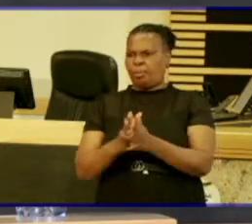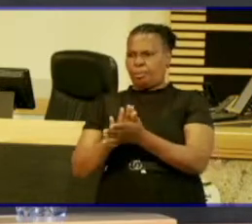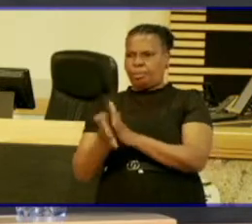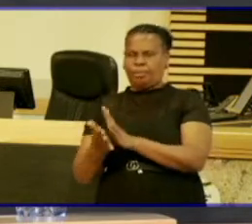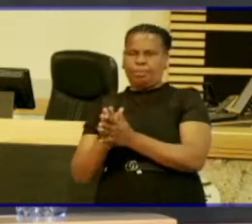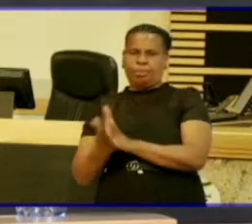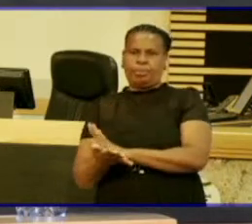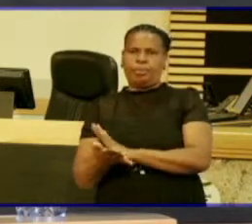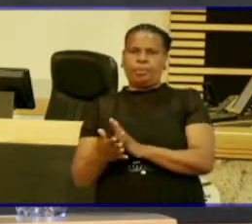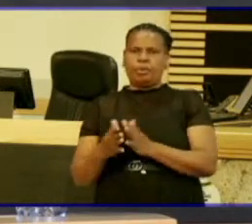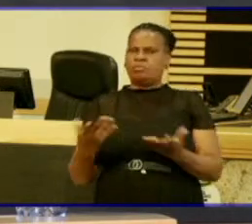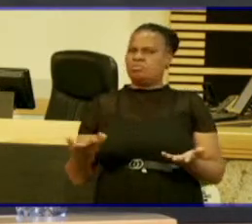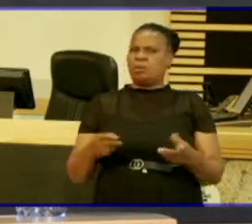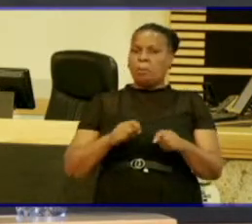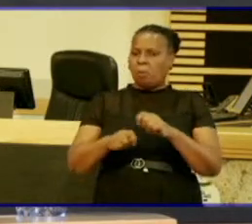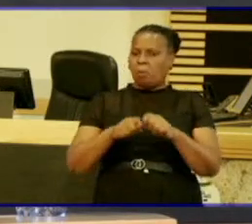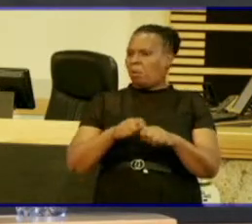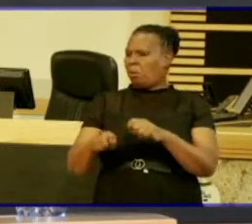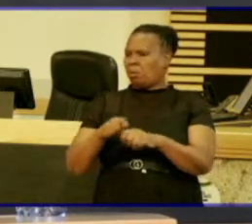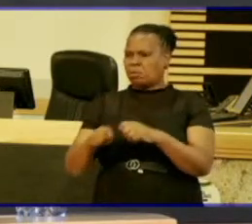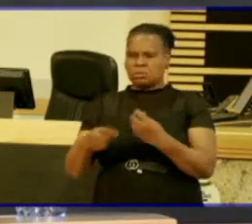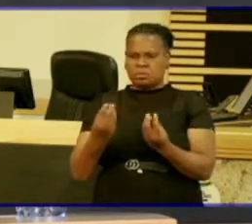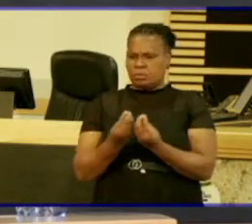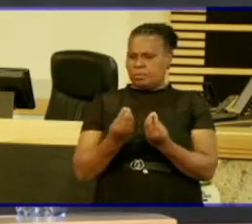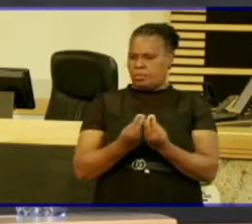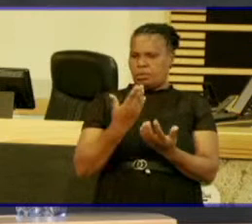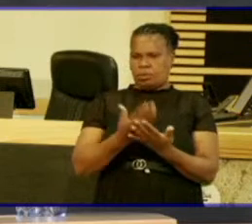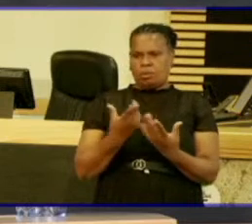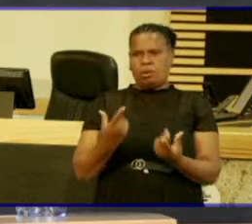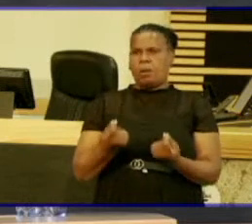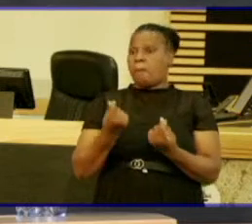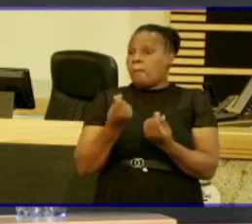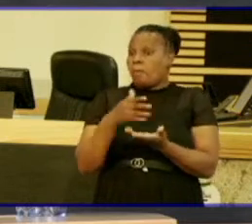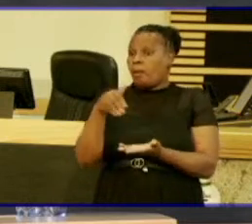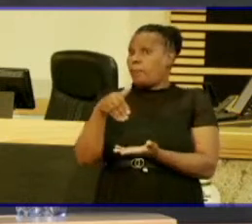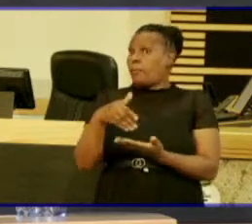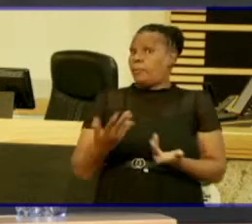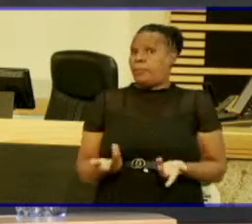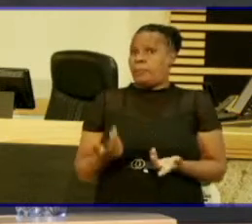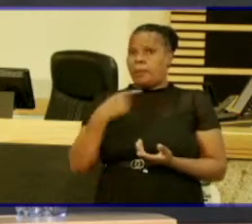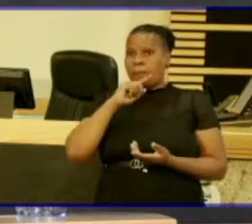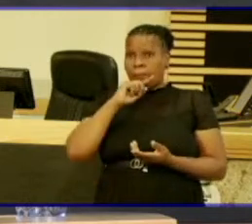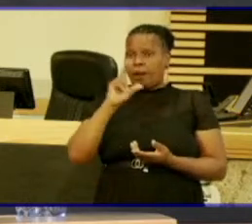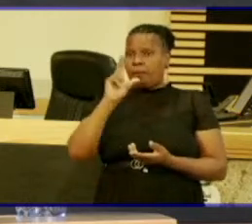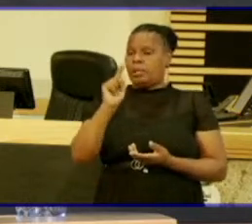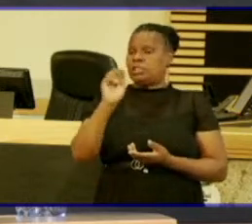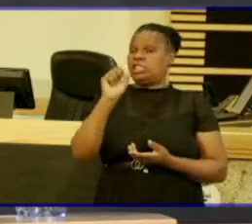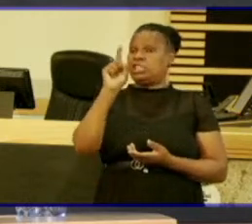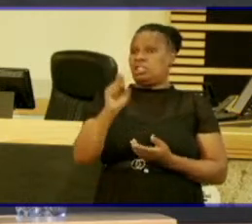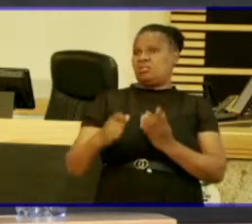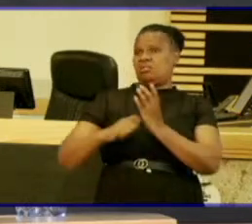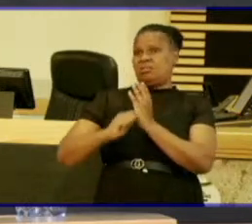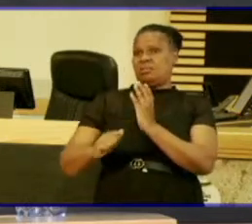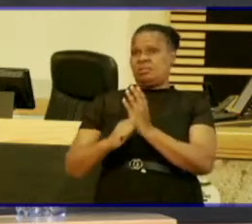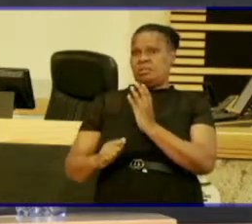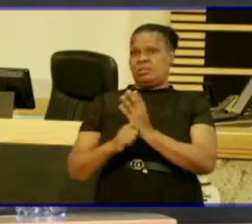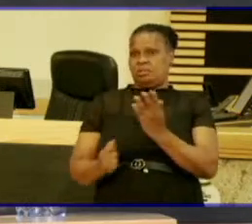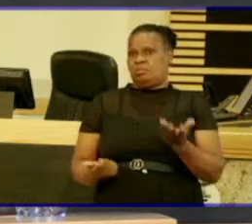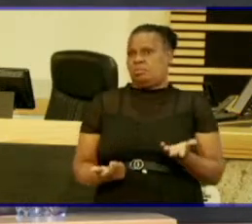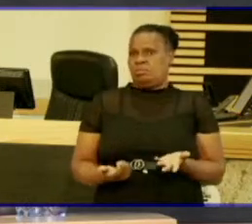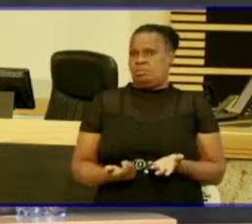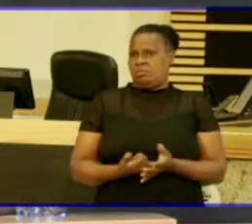batshise bachithachitha into esele zakhiwe ezakhiwe ngemali engekhoyo ngemali yabarhafu beli lizwe. Honorable